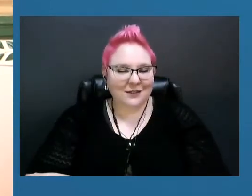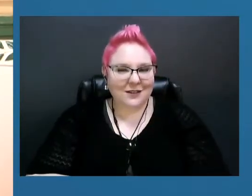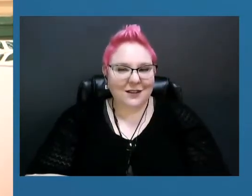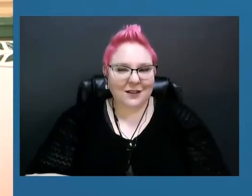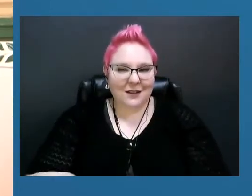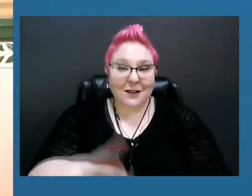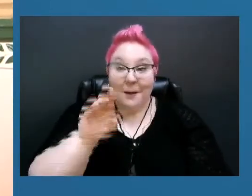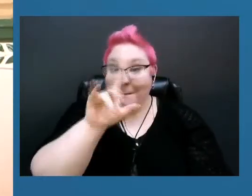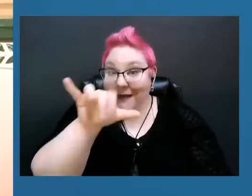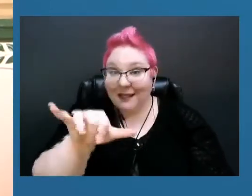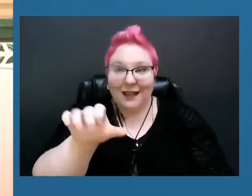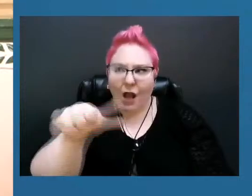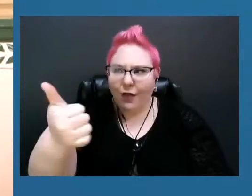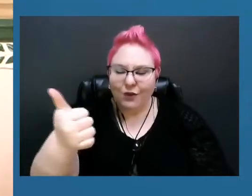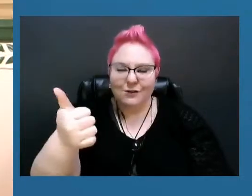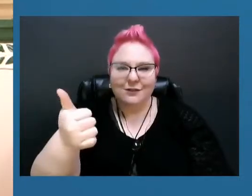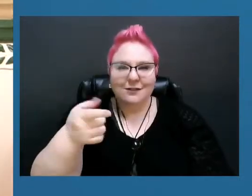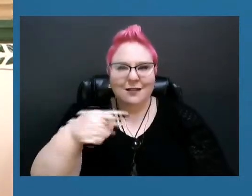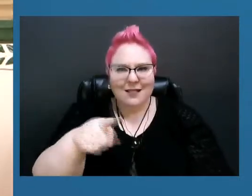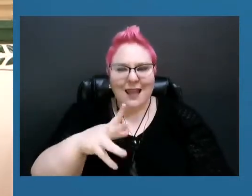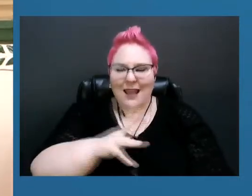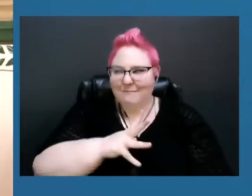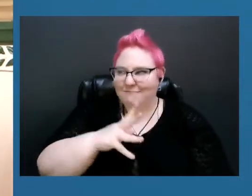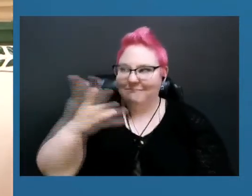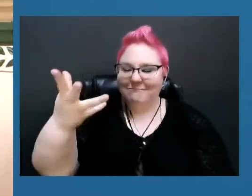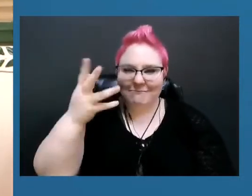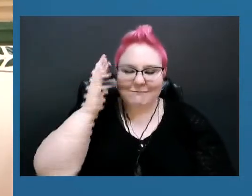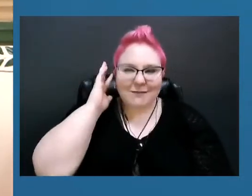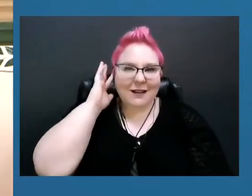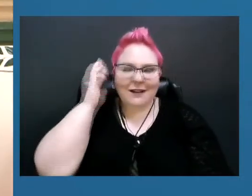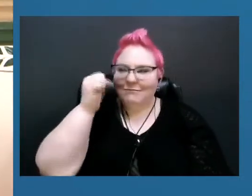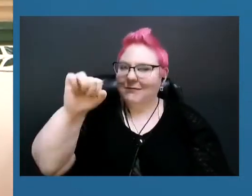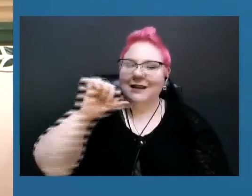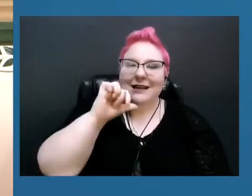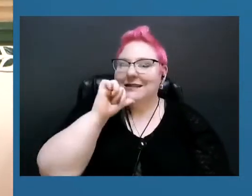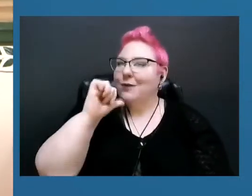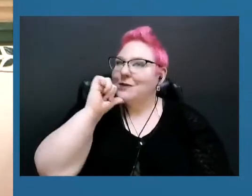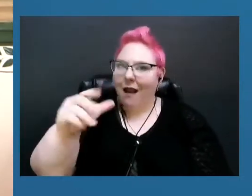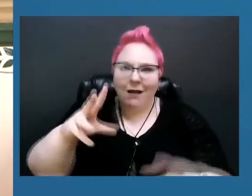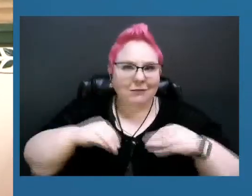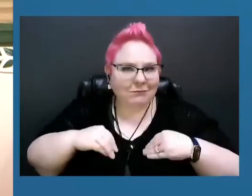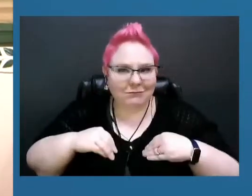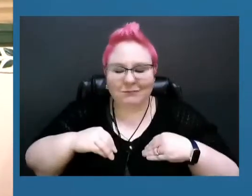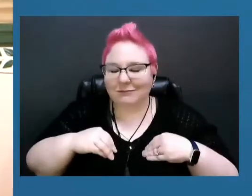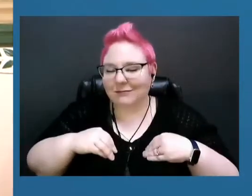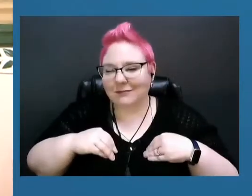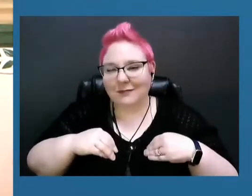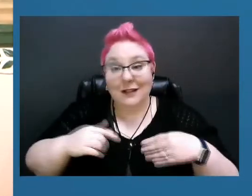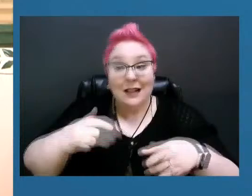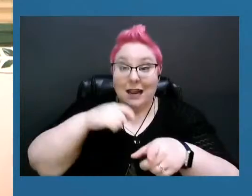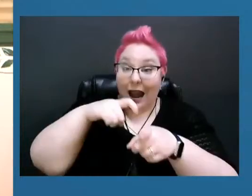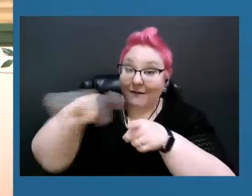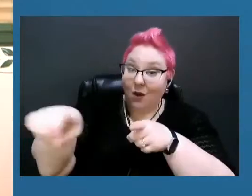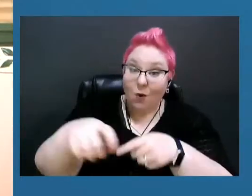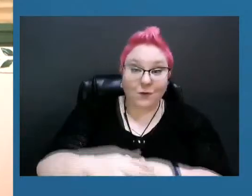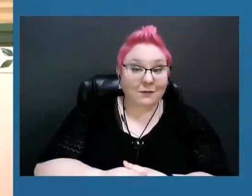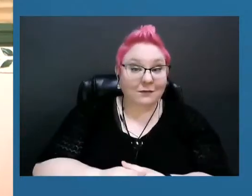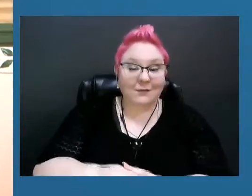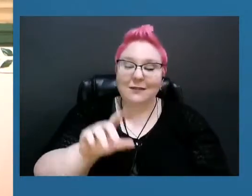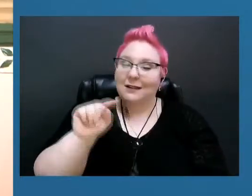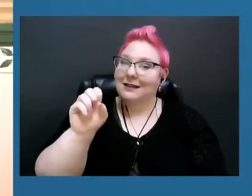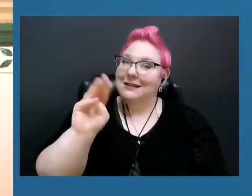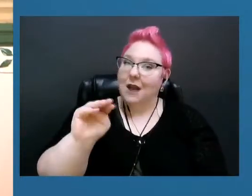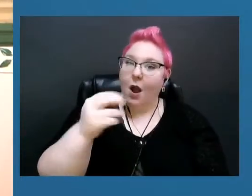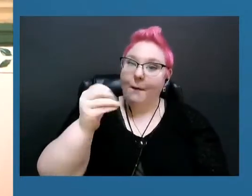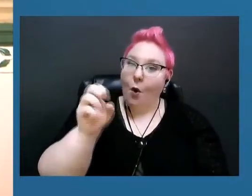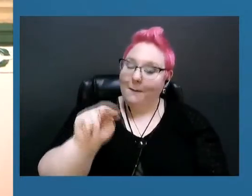Billy, others, stood up and said, we're not going to tolerate this. And I got on the phone with Tom Homan. I didn't count on a